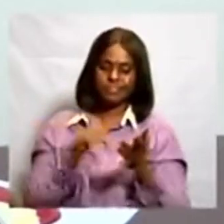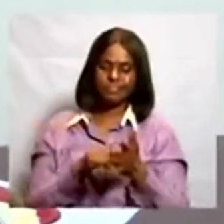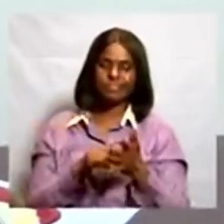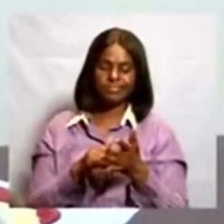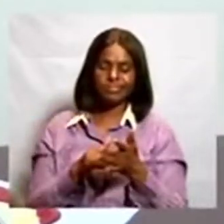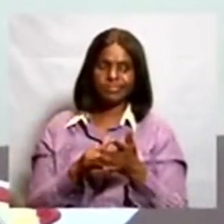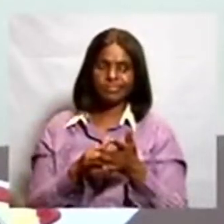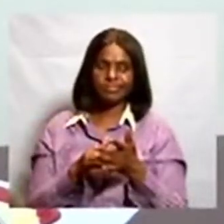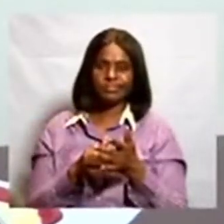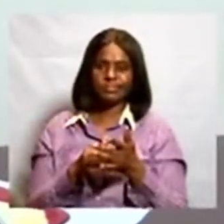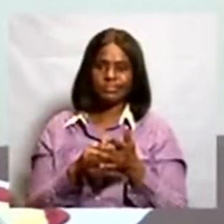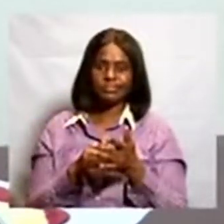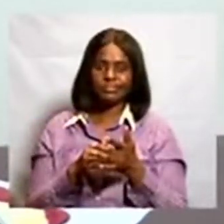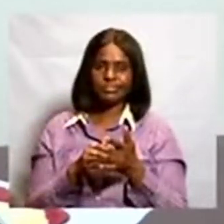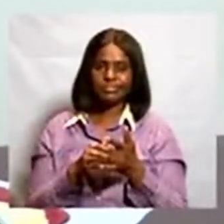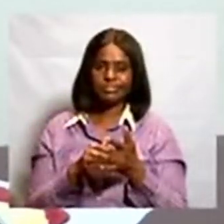on